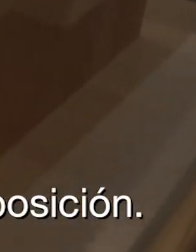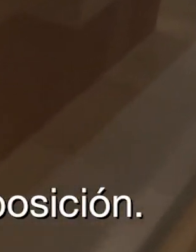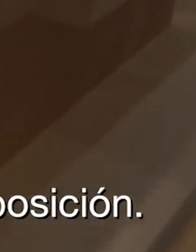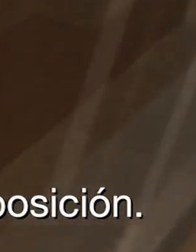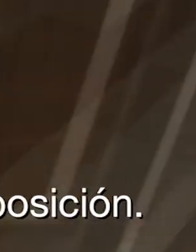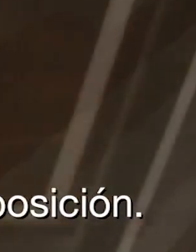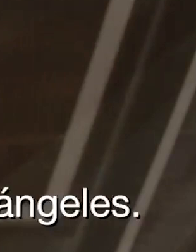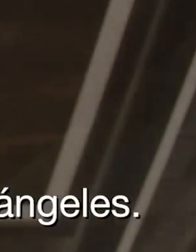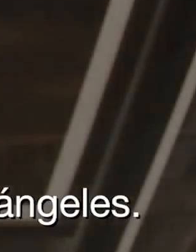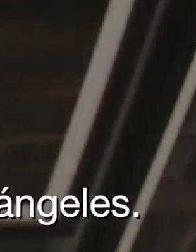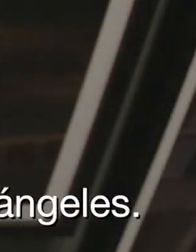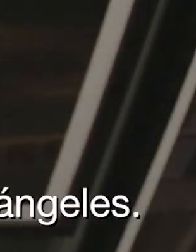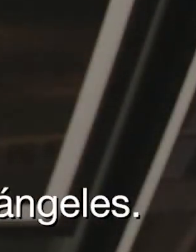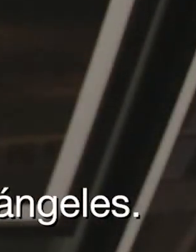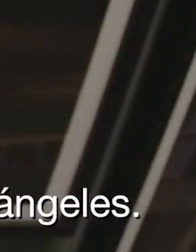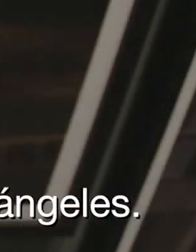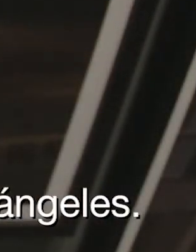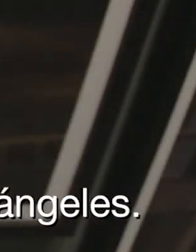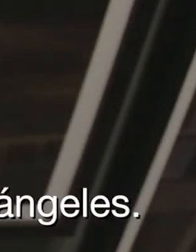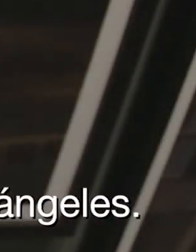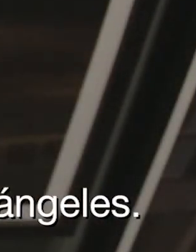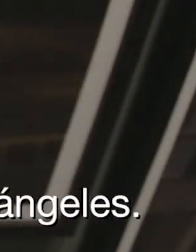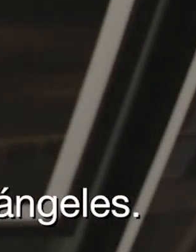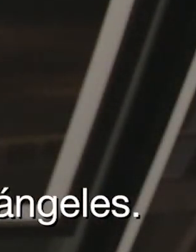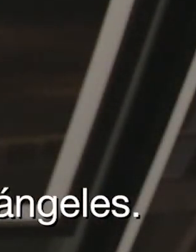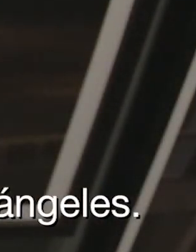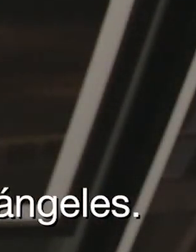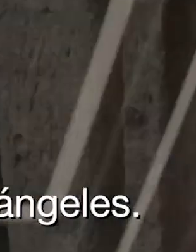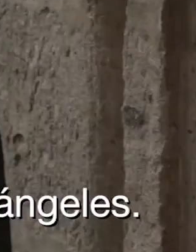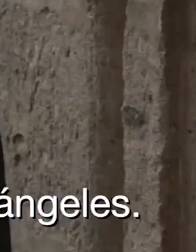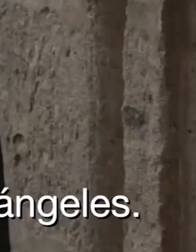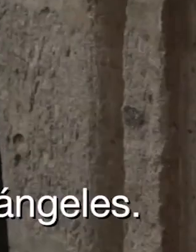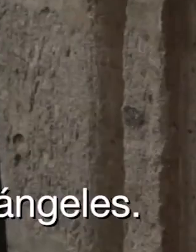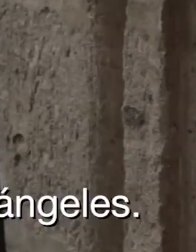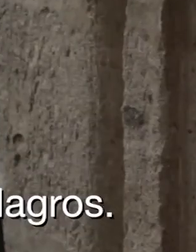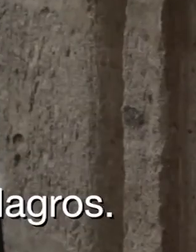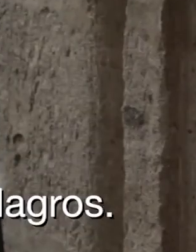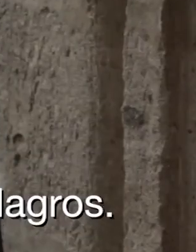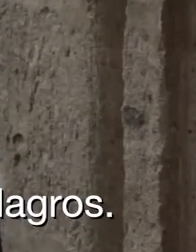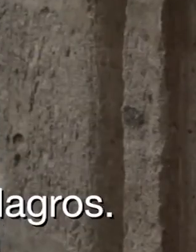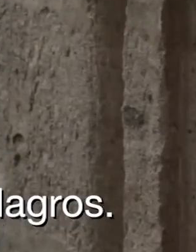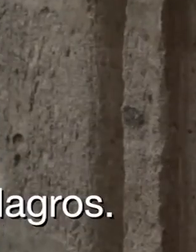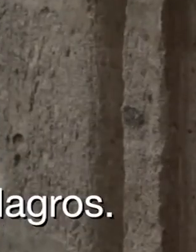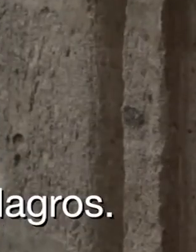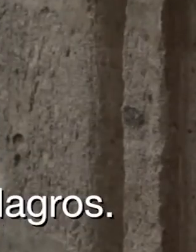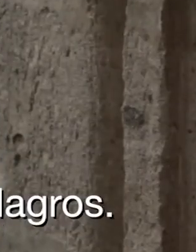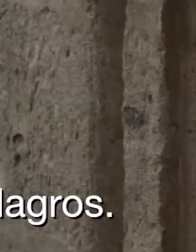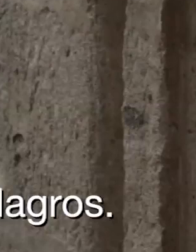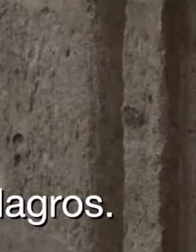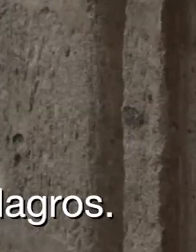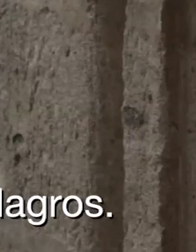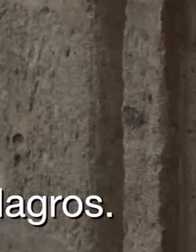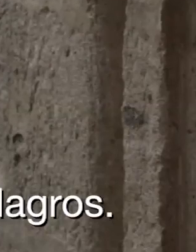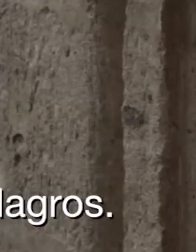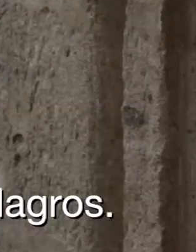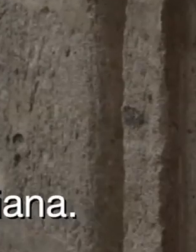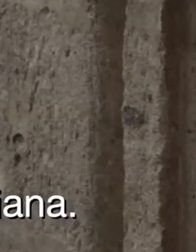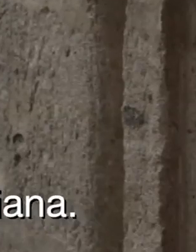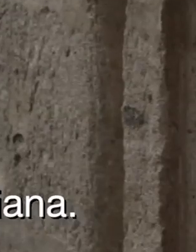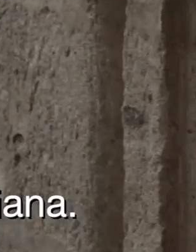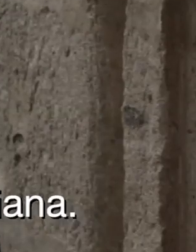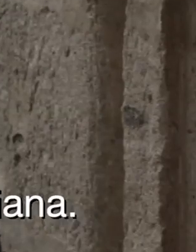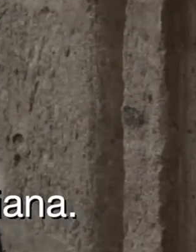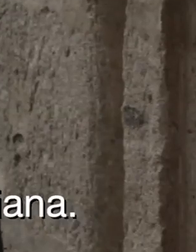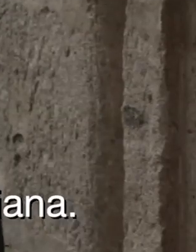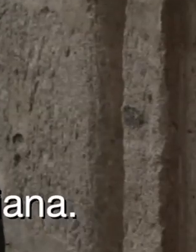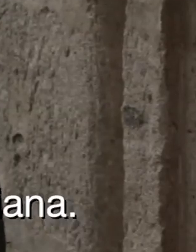country. I'm not a religious person, but I do believe in angels. You don't have to be a religious person to believe in miracles. You don't